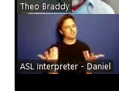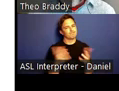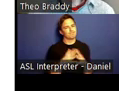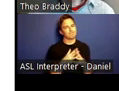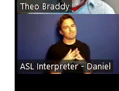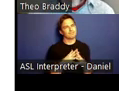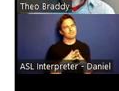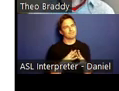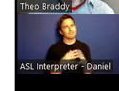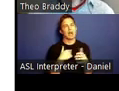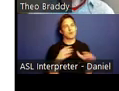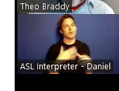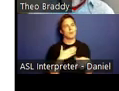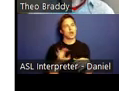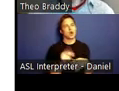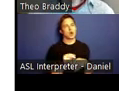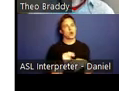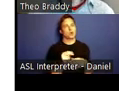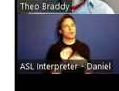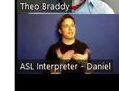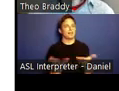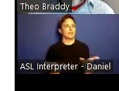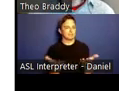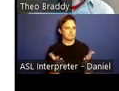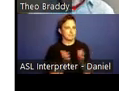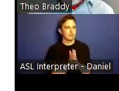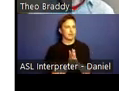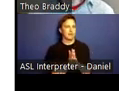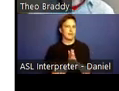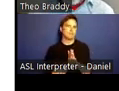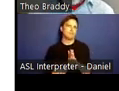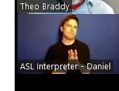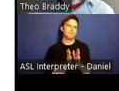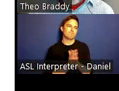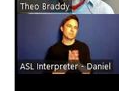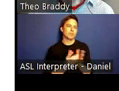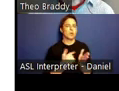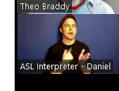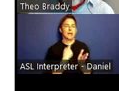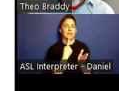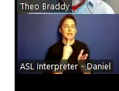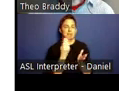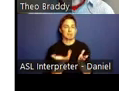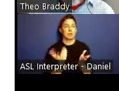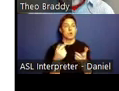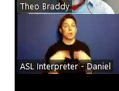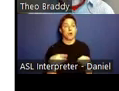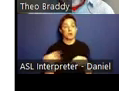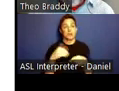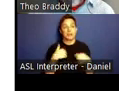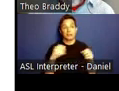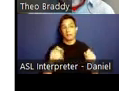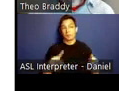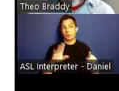own little thing but so I say this, while you have an opportunity to